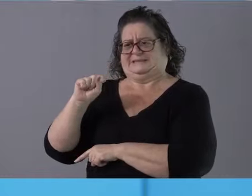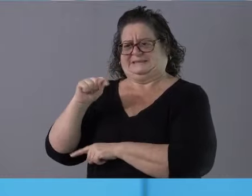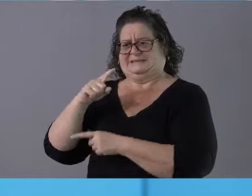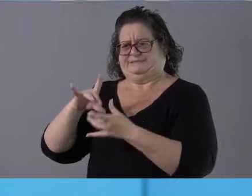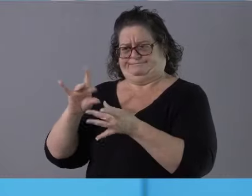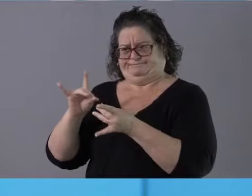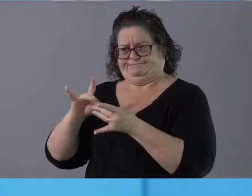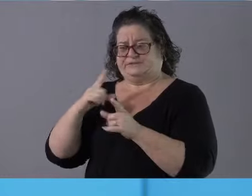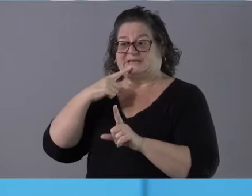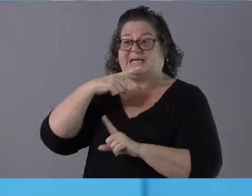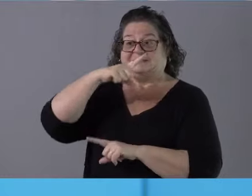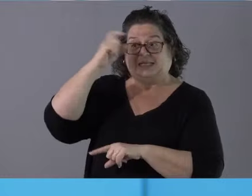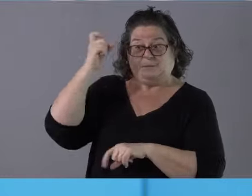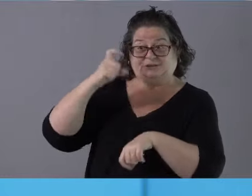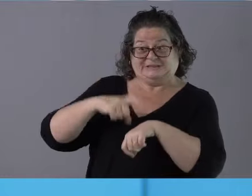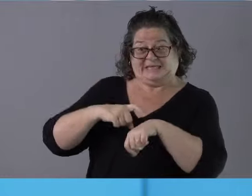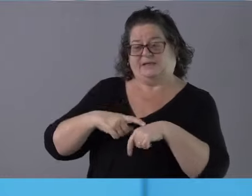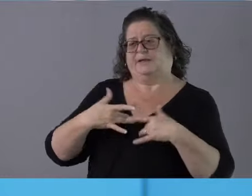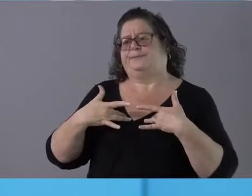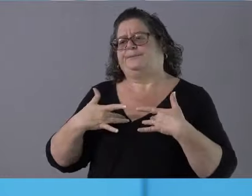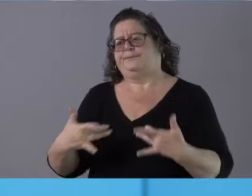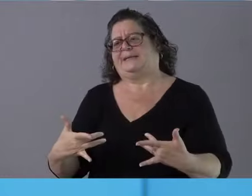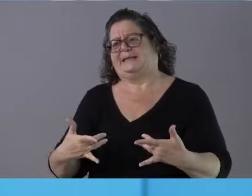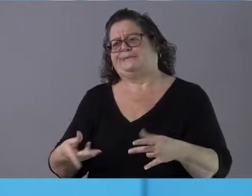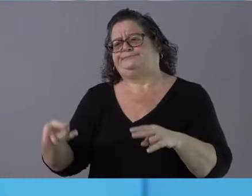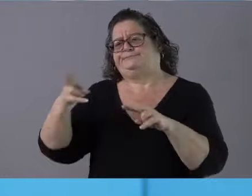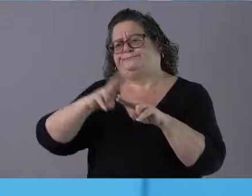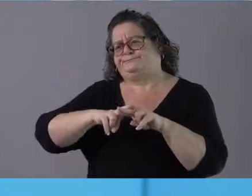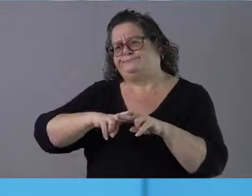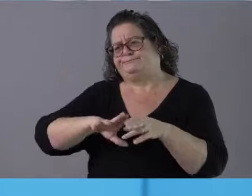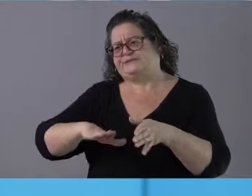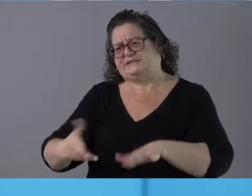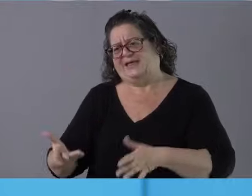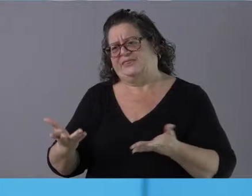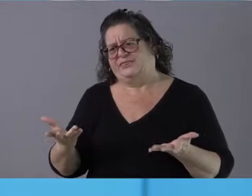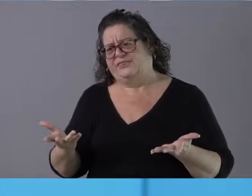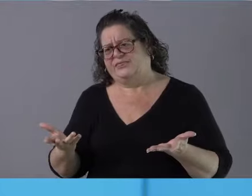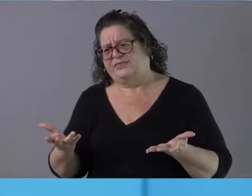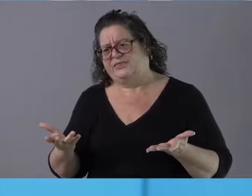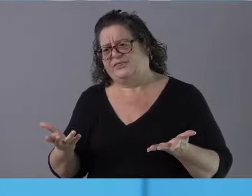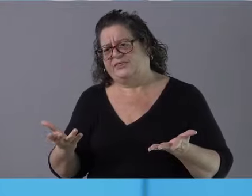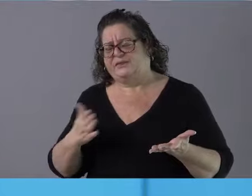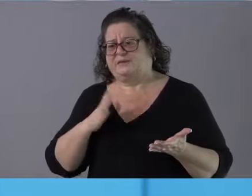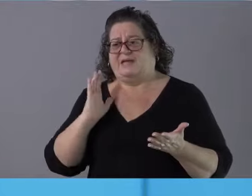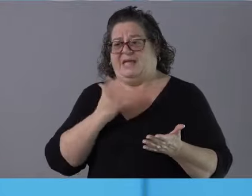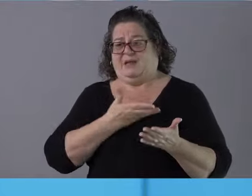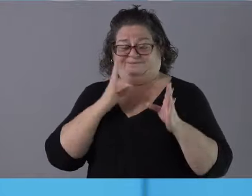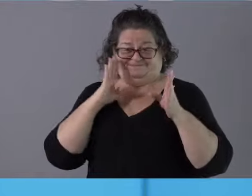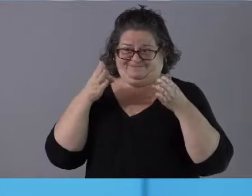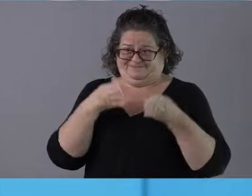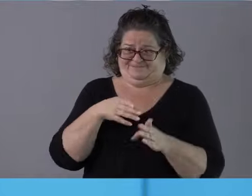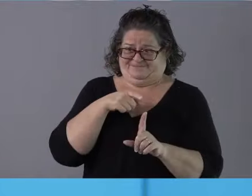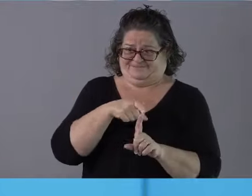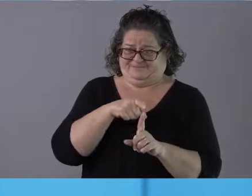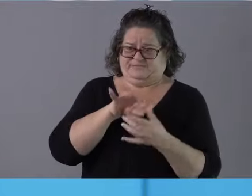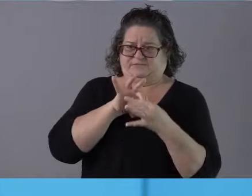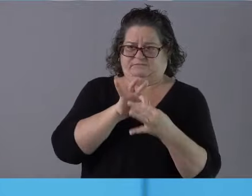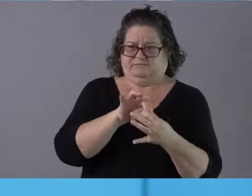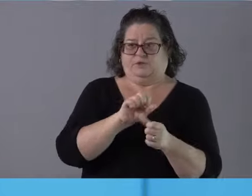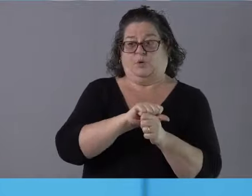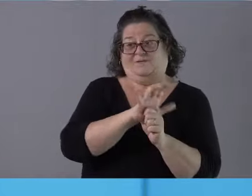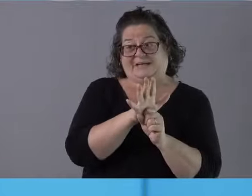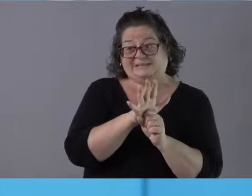is and should be laser focused on COVID-19. But she talked about the suicides and the